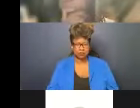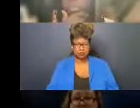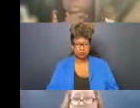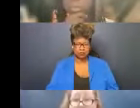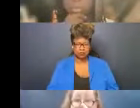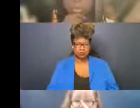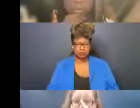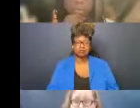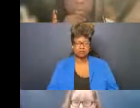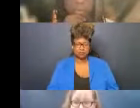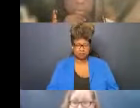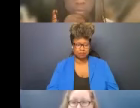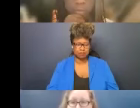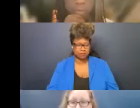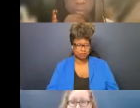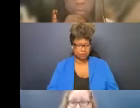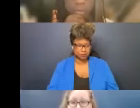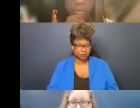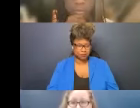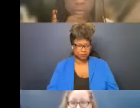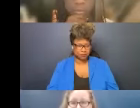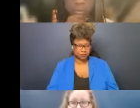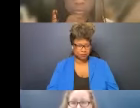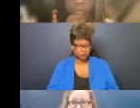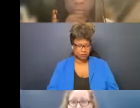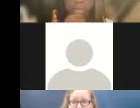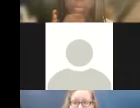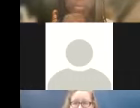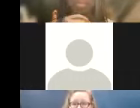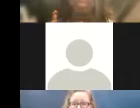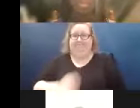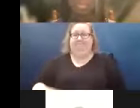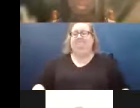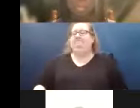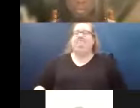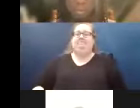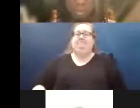Then we can go to Ahmed. All right, we're all set. Thank you.